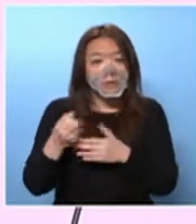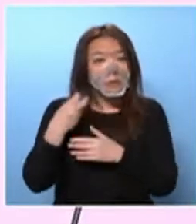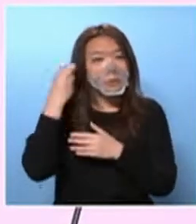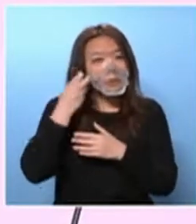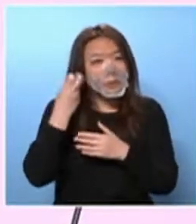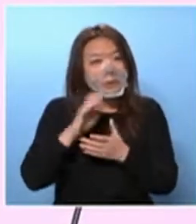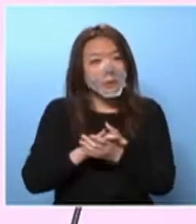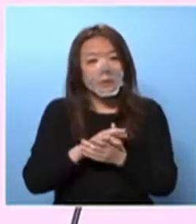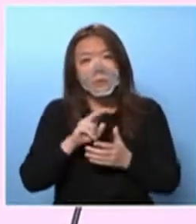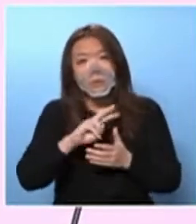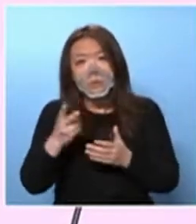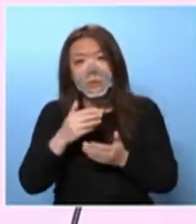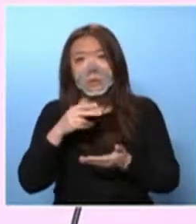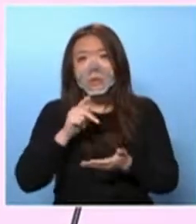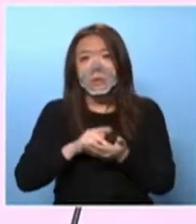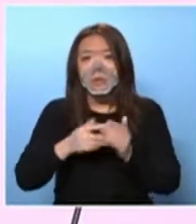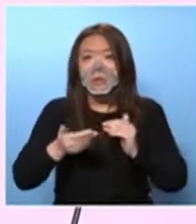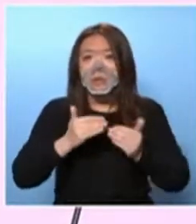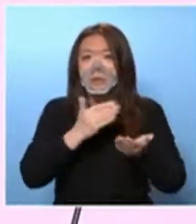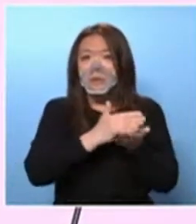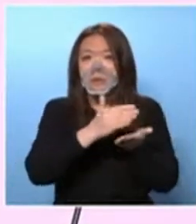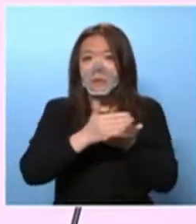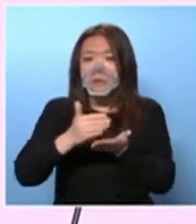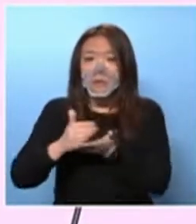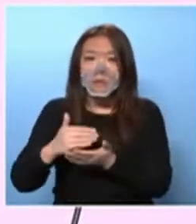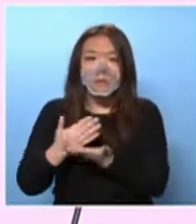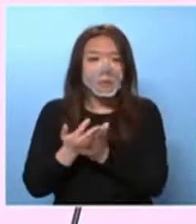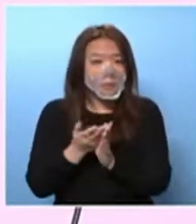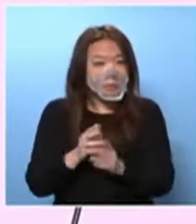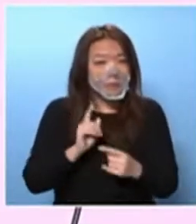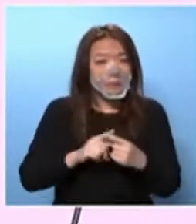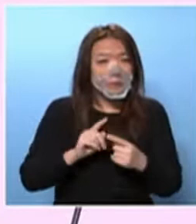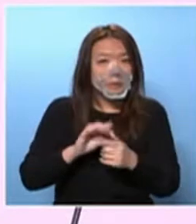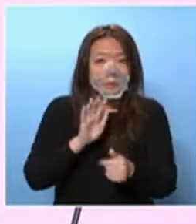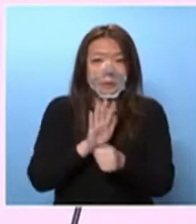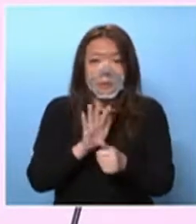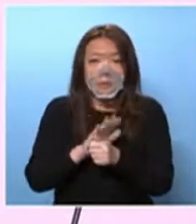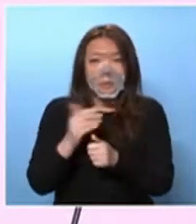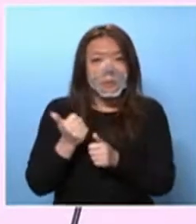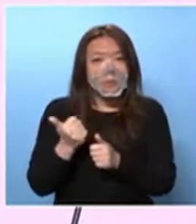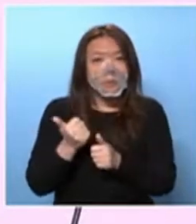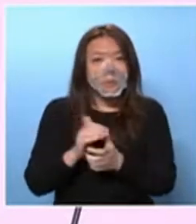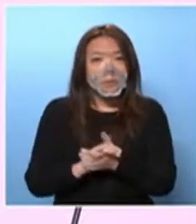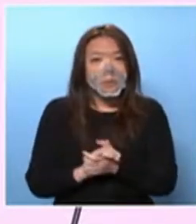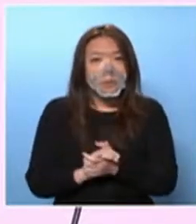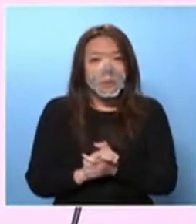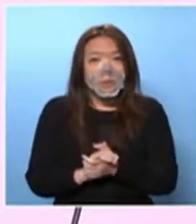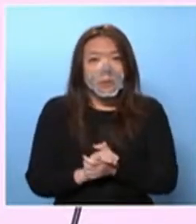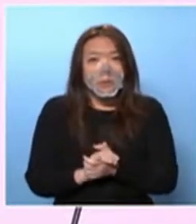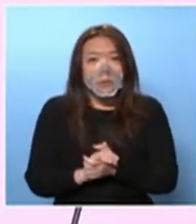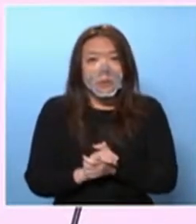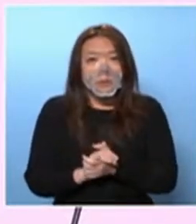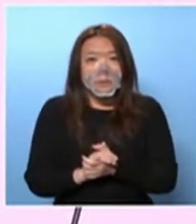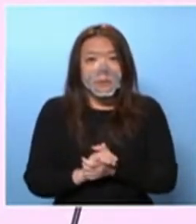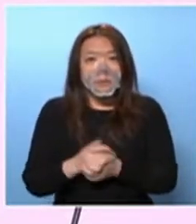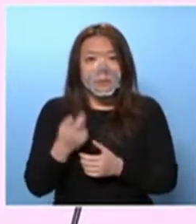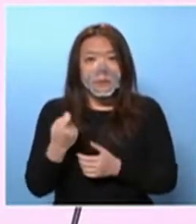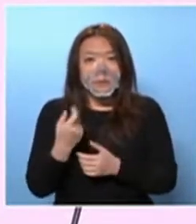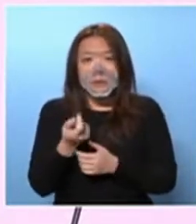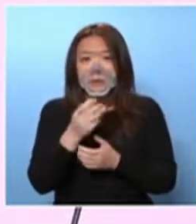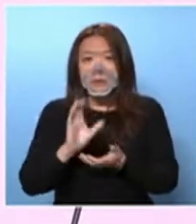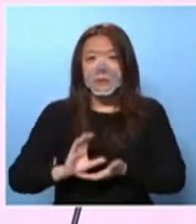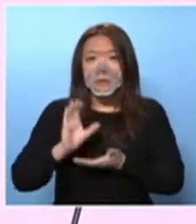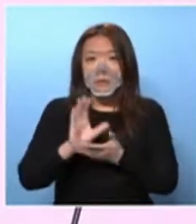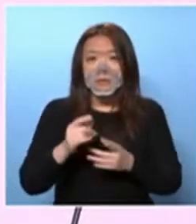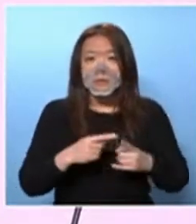also explore ways to enhance the prospectus requirements and, on the premise of ensuring due protection of investors,